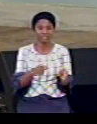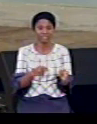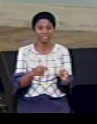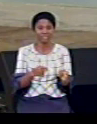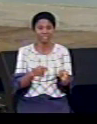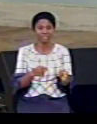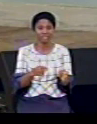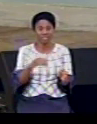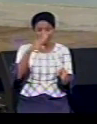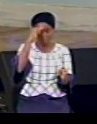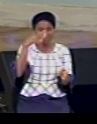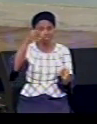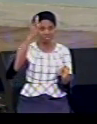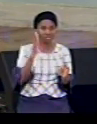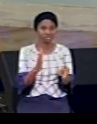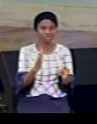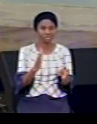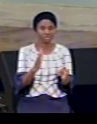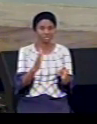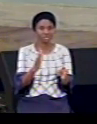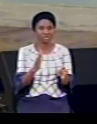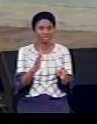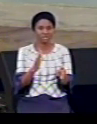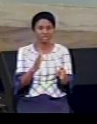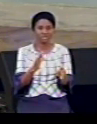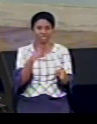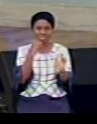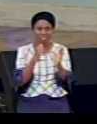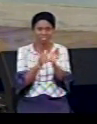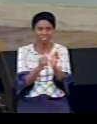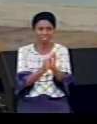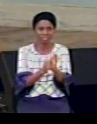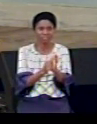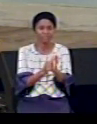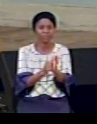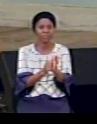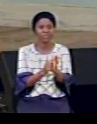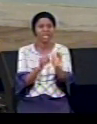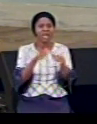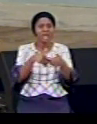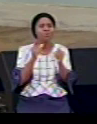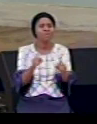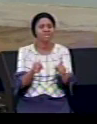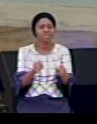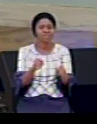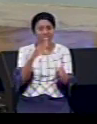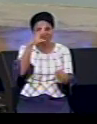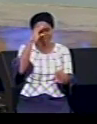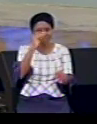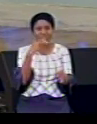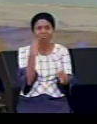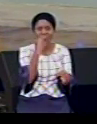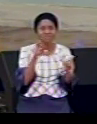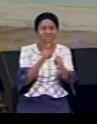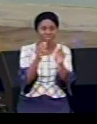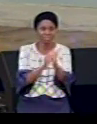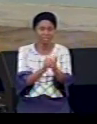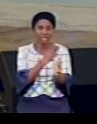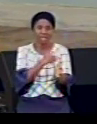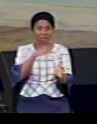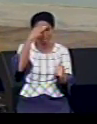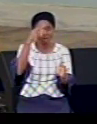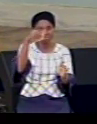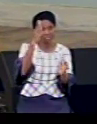Lord flippantly like that and said, even if the Lord will do this, how can that be? And the man of the Lord